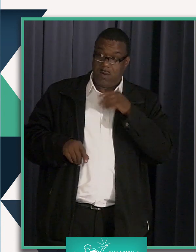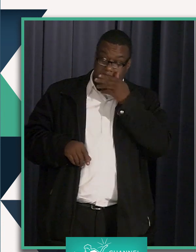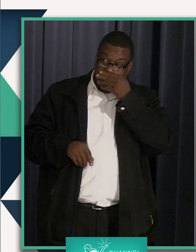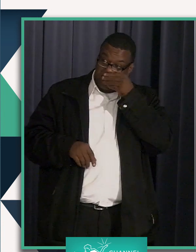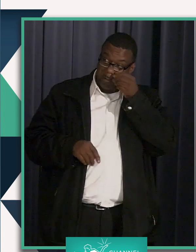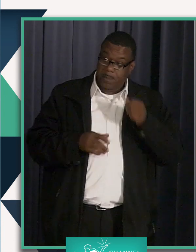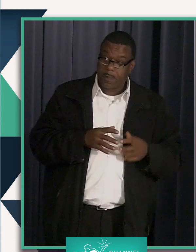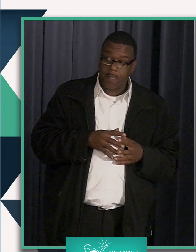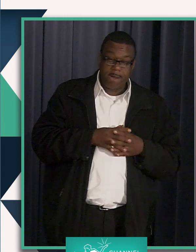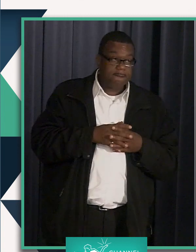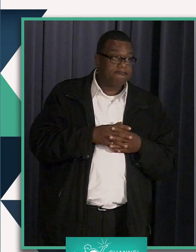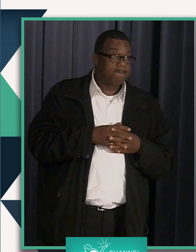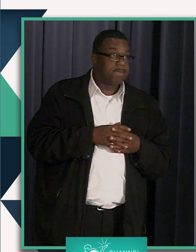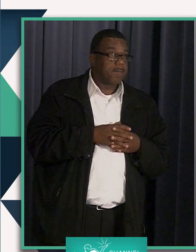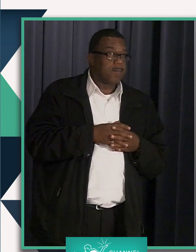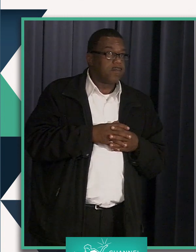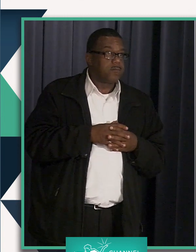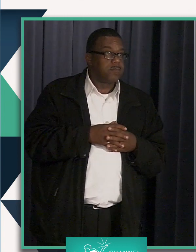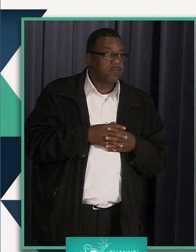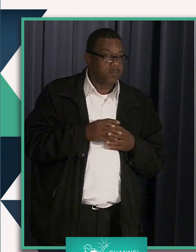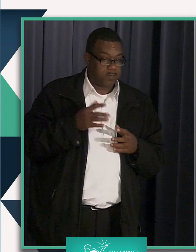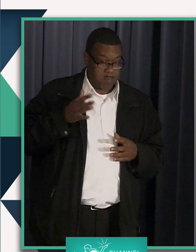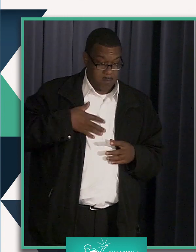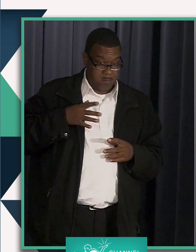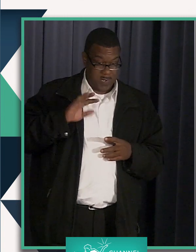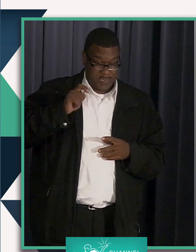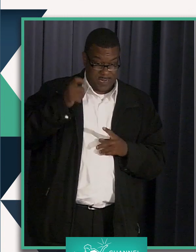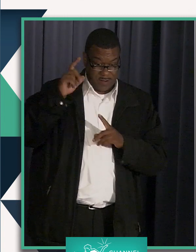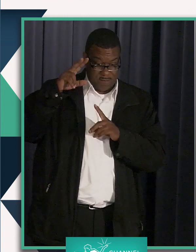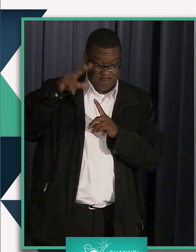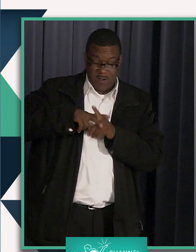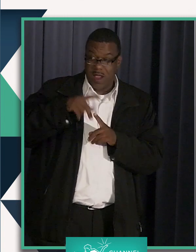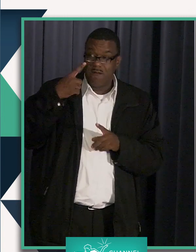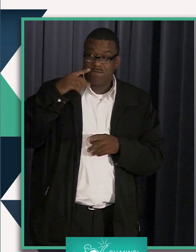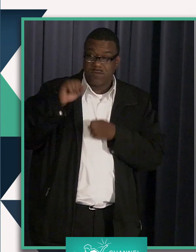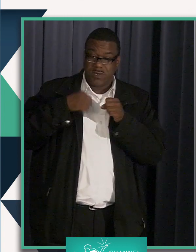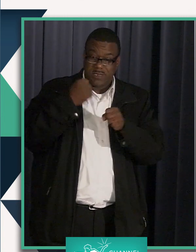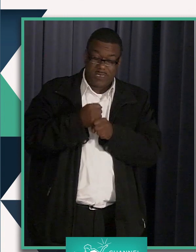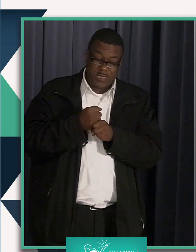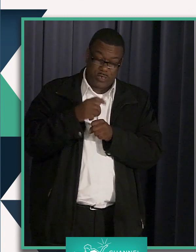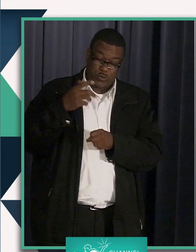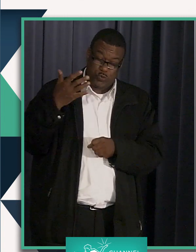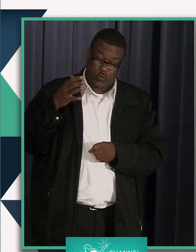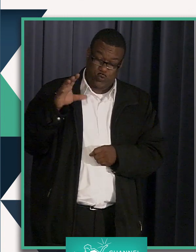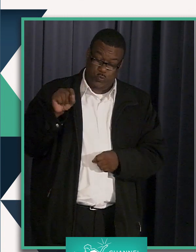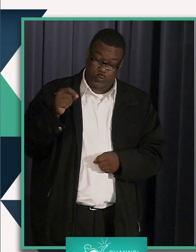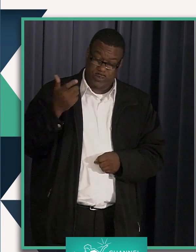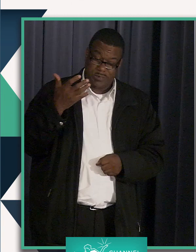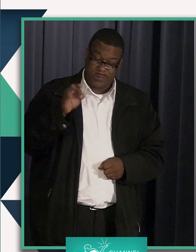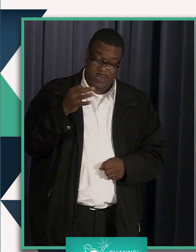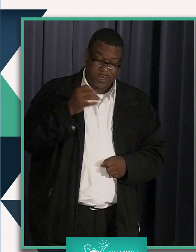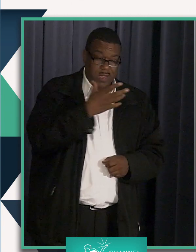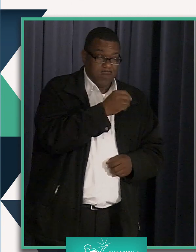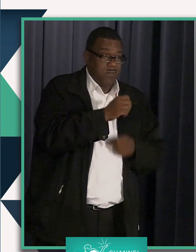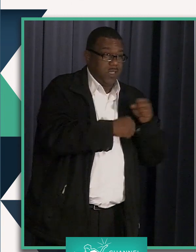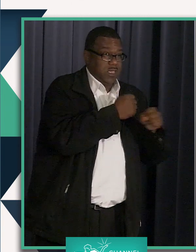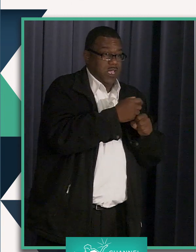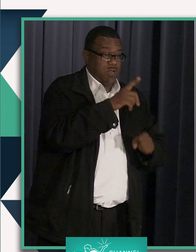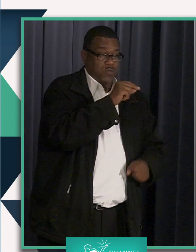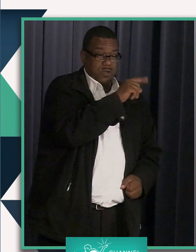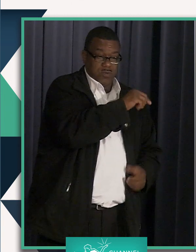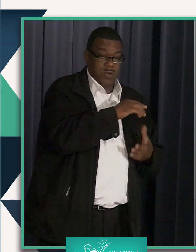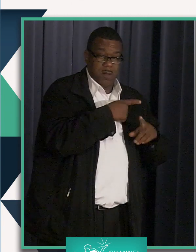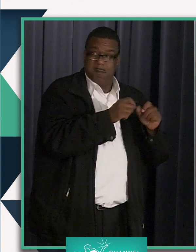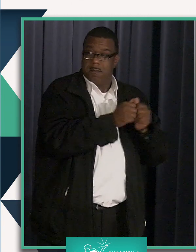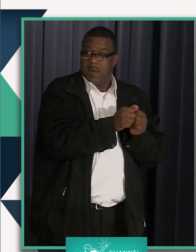I filed my taxes for 2019 and 2020, but I haven't received